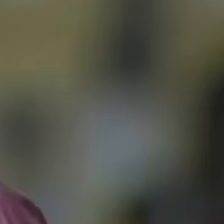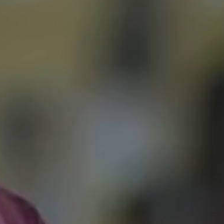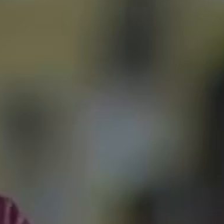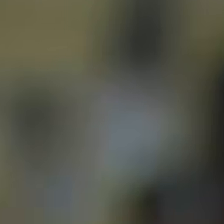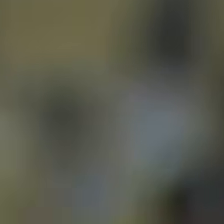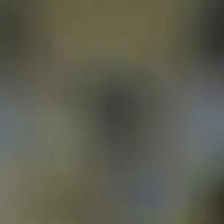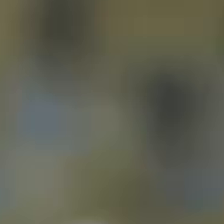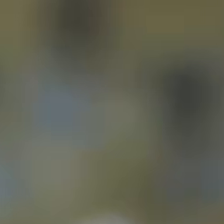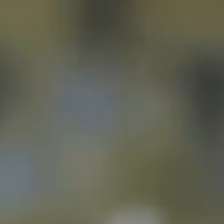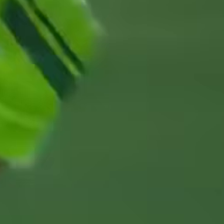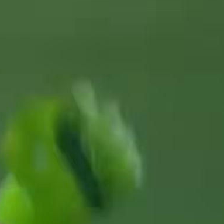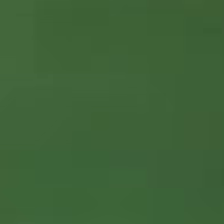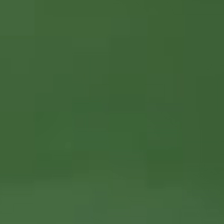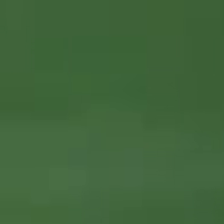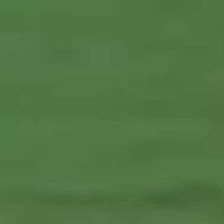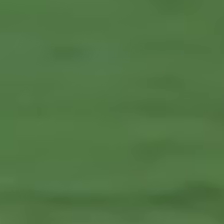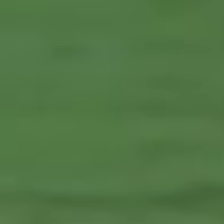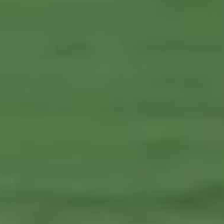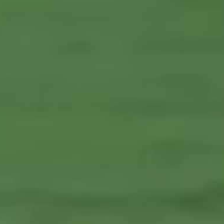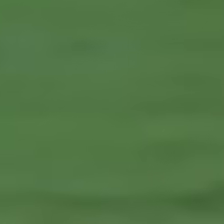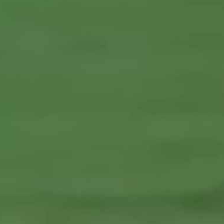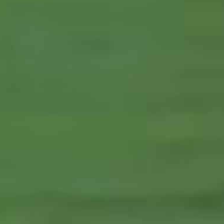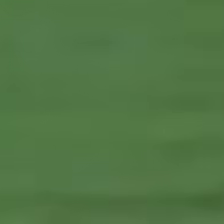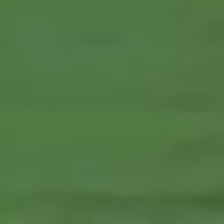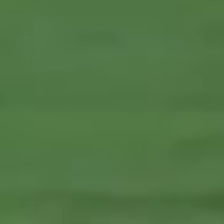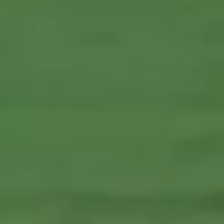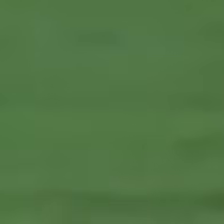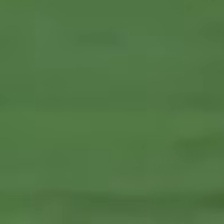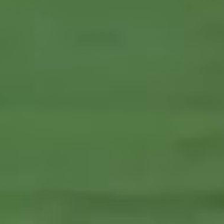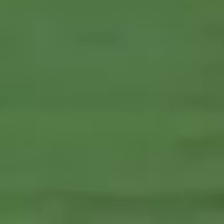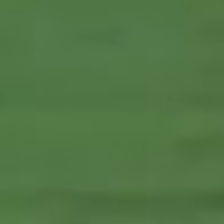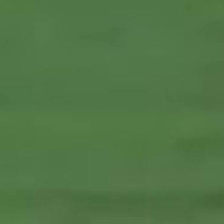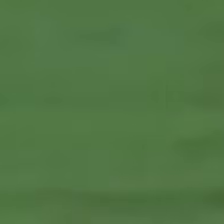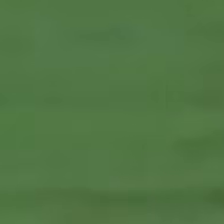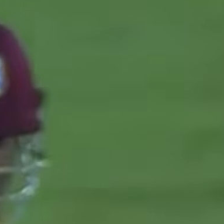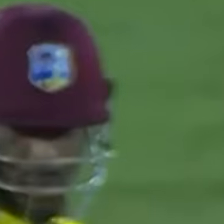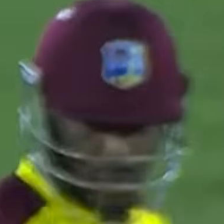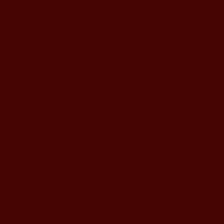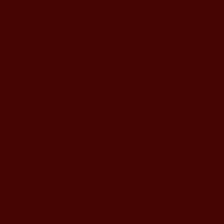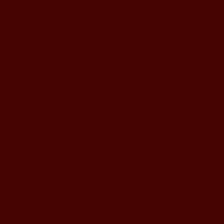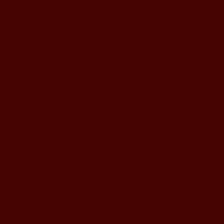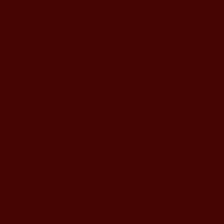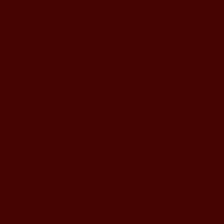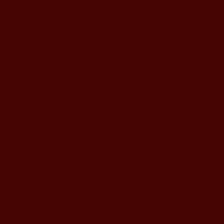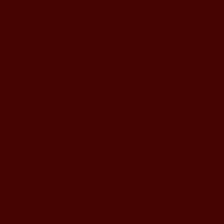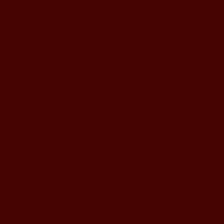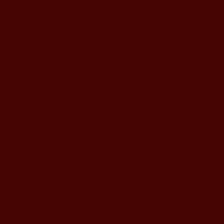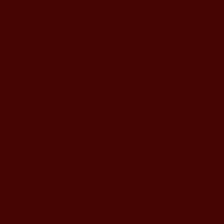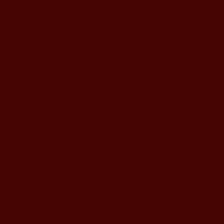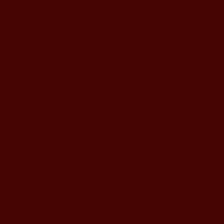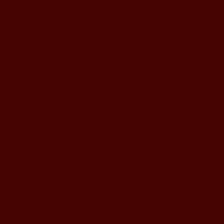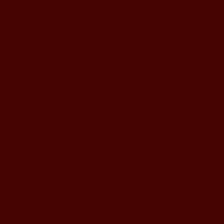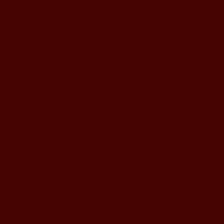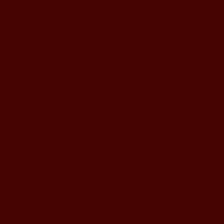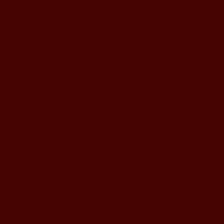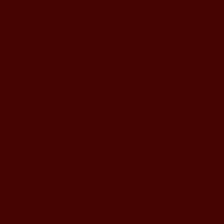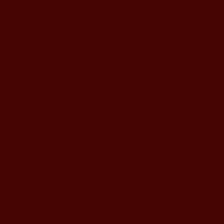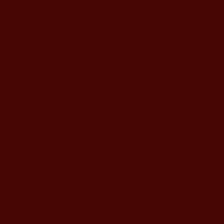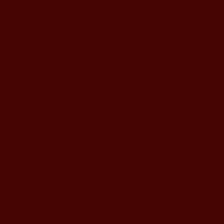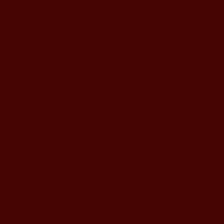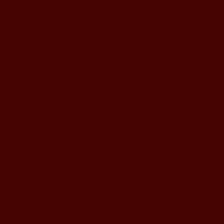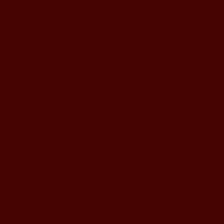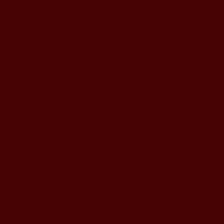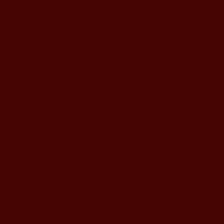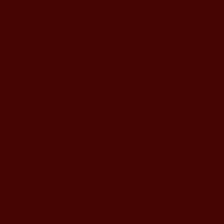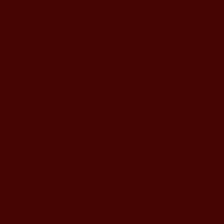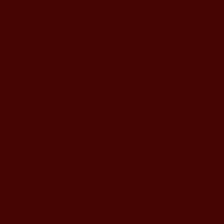T20s, surpassing Chris Gayle's tally of 1,899 runs. The other contenders in this category are Akil